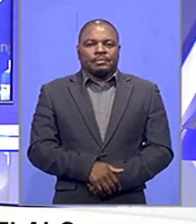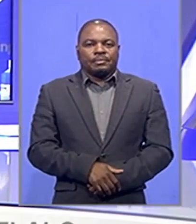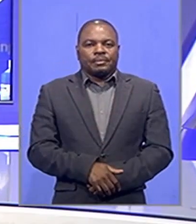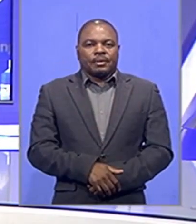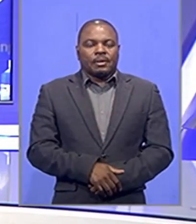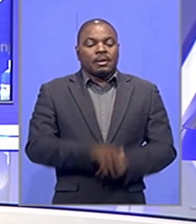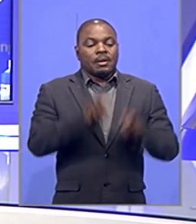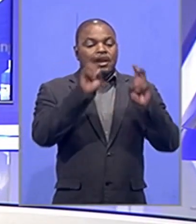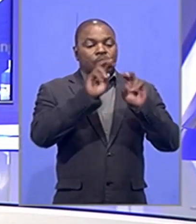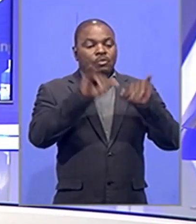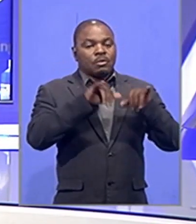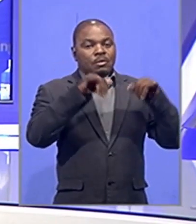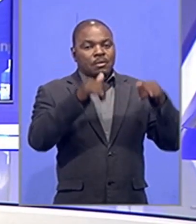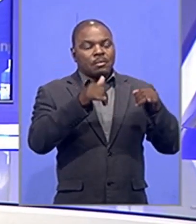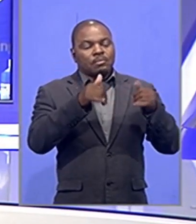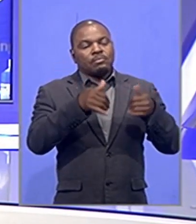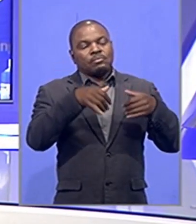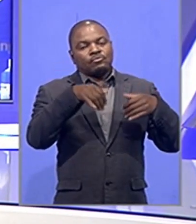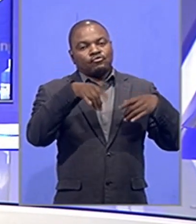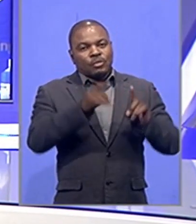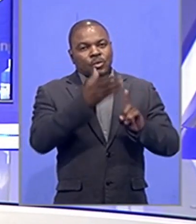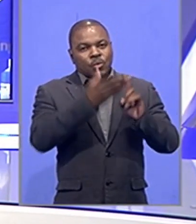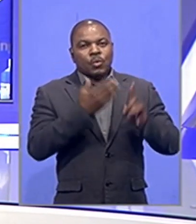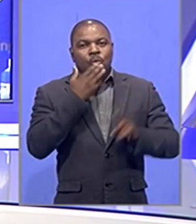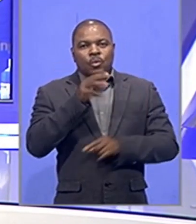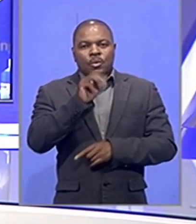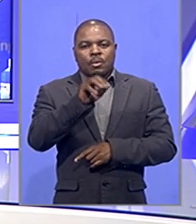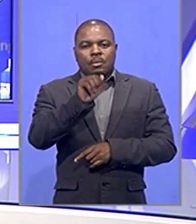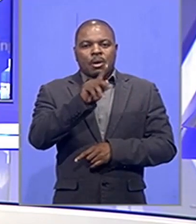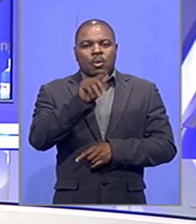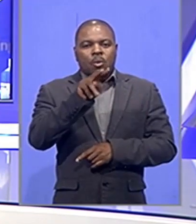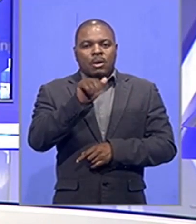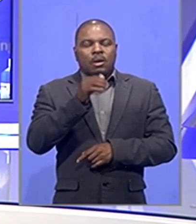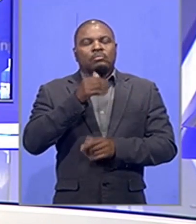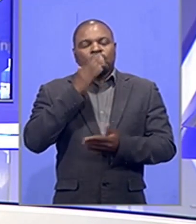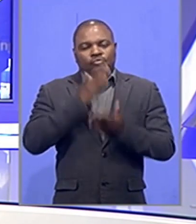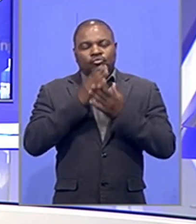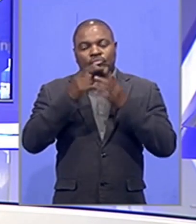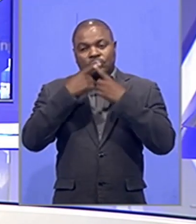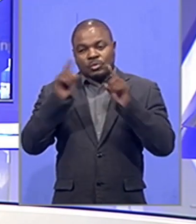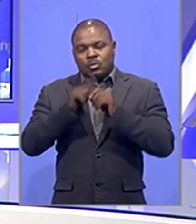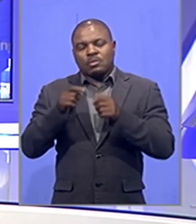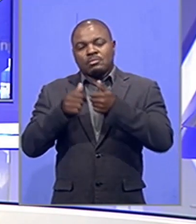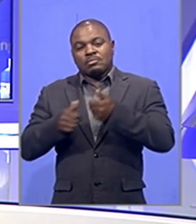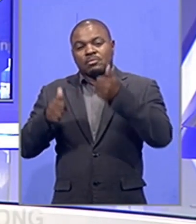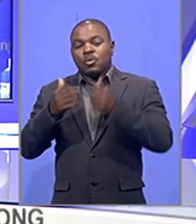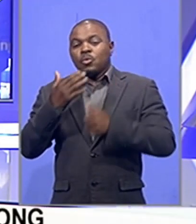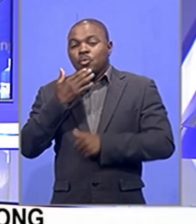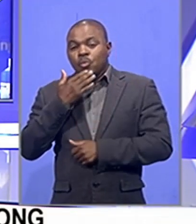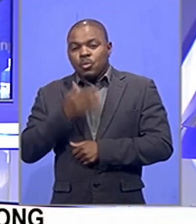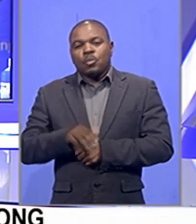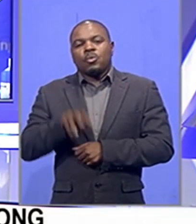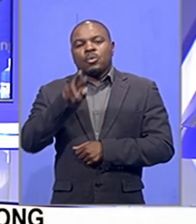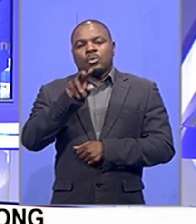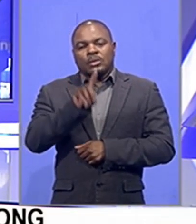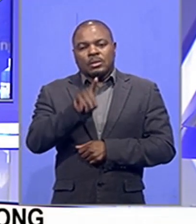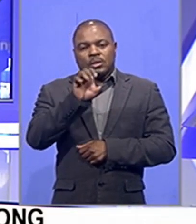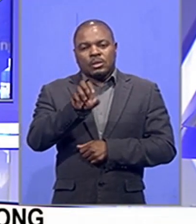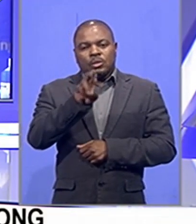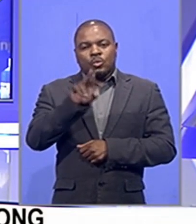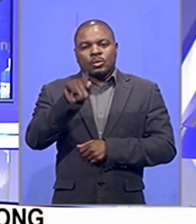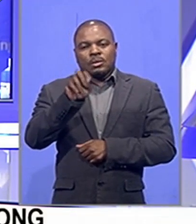Modulasetulo wa Eskom Mpho Makwana o netefaditse gore Mohlankedi-mogolo-Phethiši wa khamphani under the Ruyter o itokolotše mošomong. Se